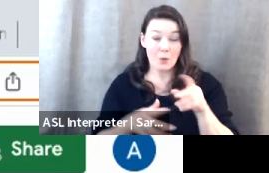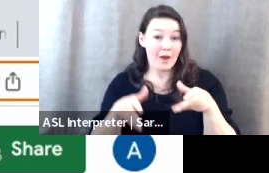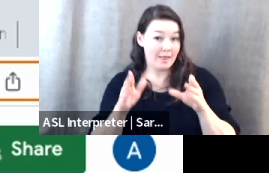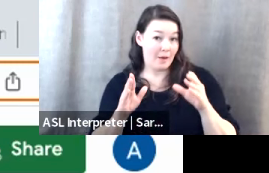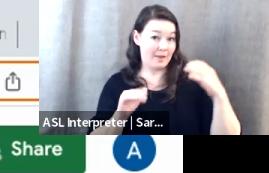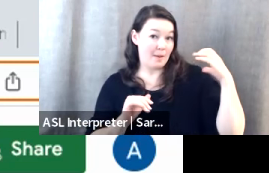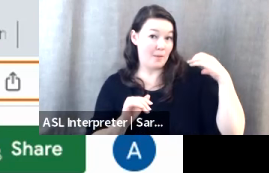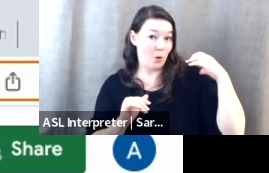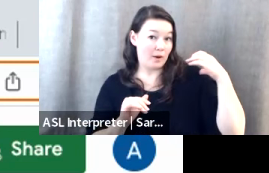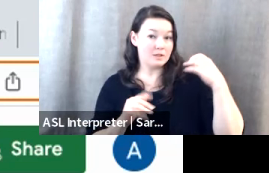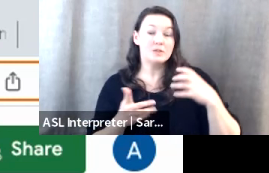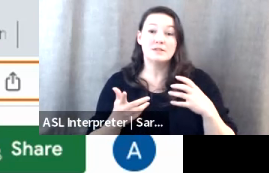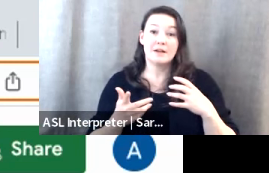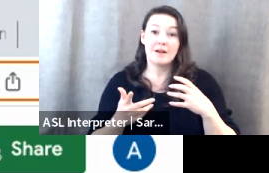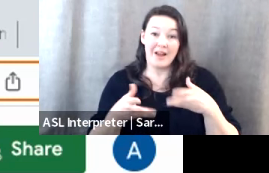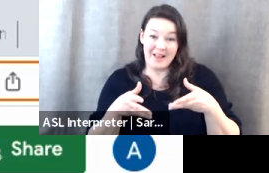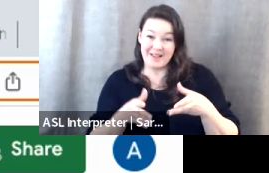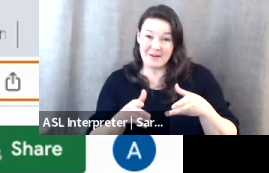that their employees,